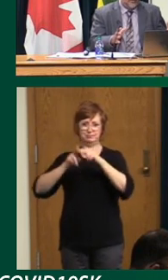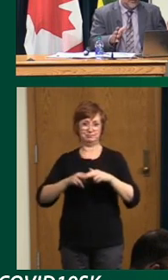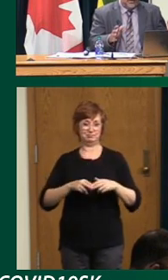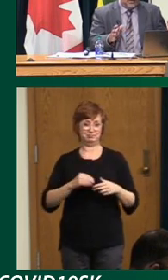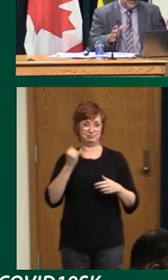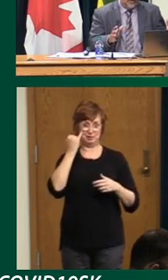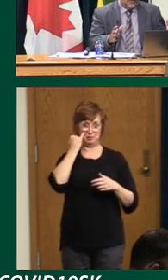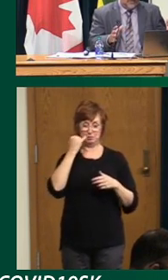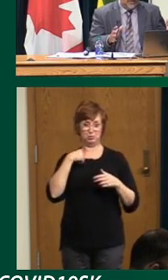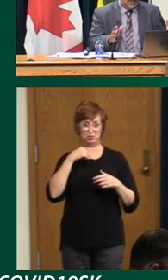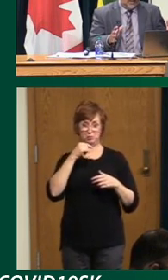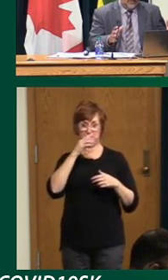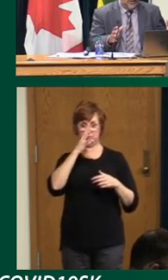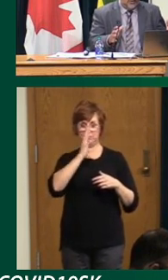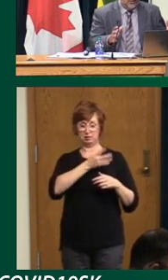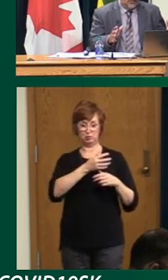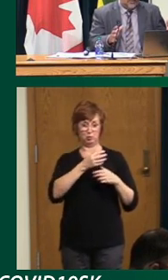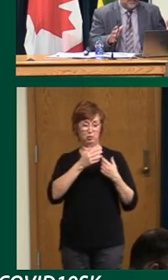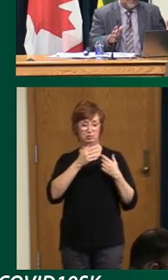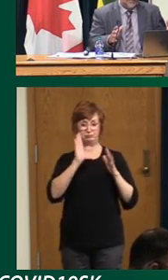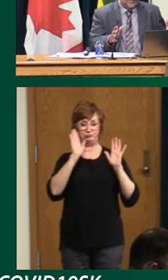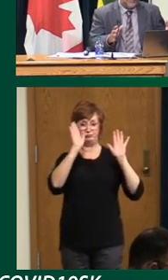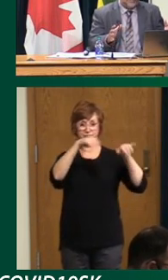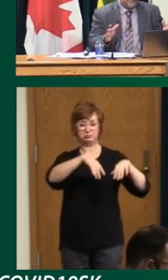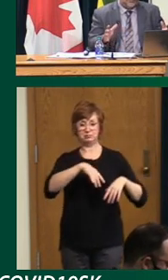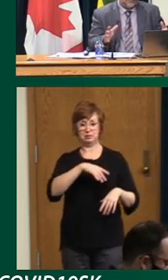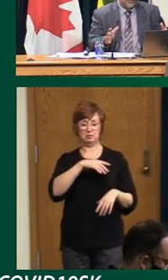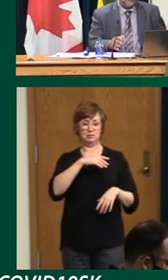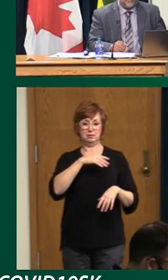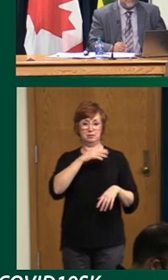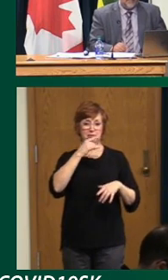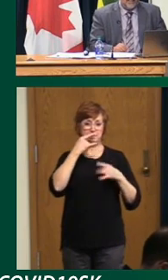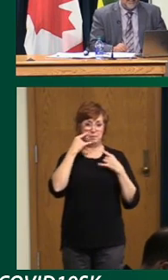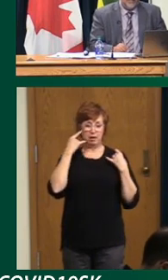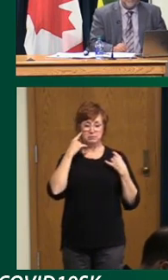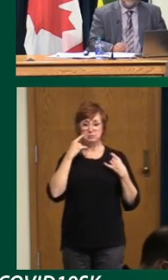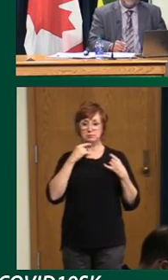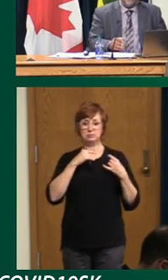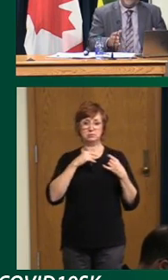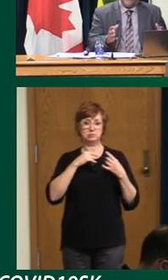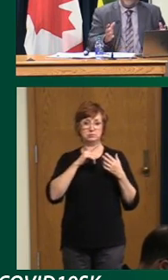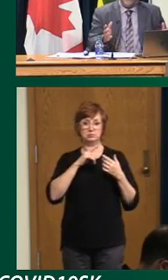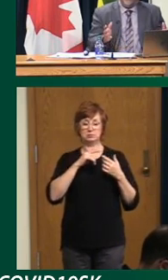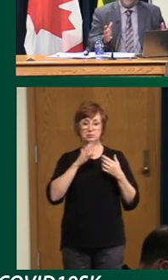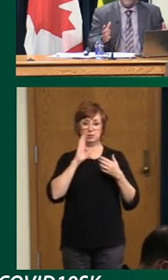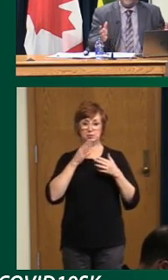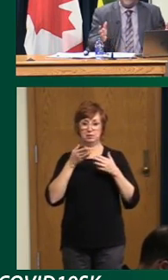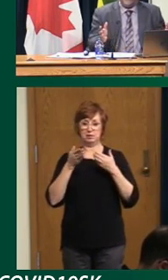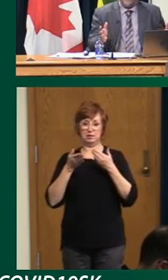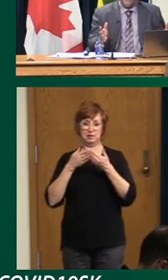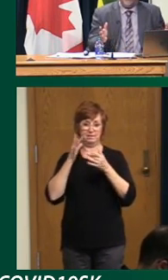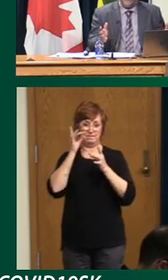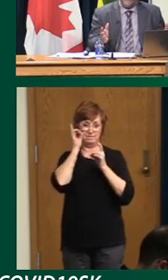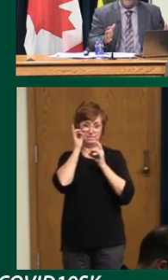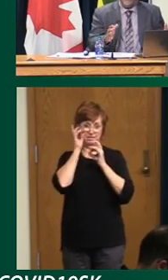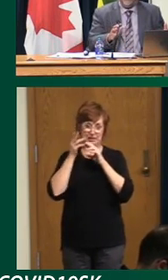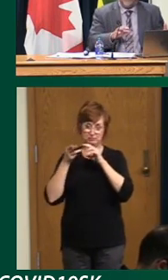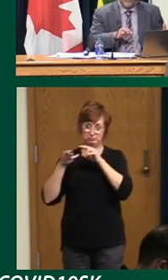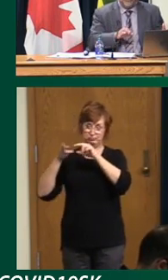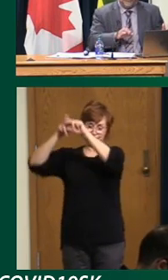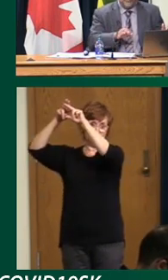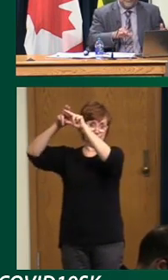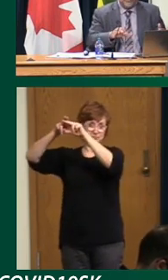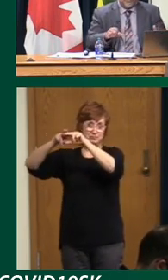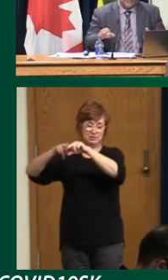trending up to, in a week or two, to 600 cases a day or 1,000 cases a day. And, we definitely don't want to go there.